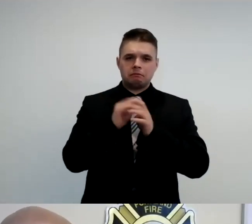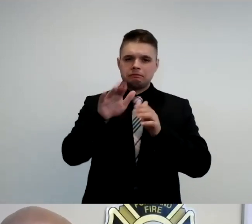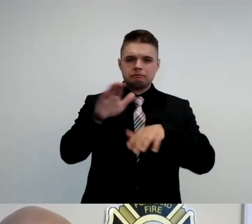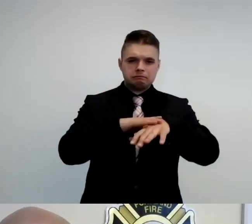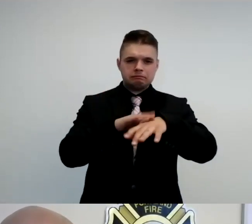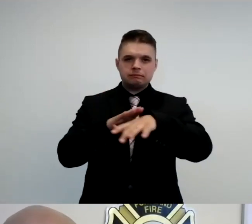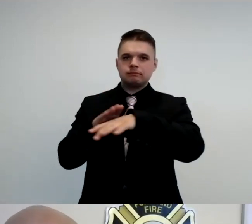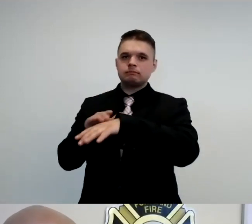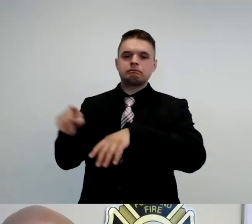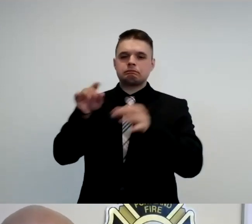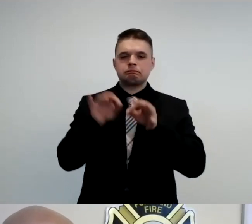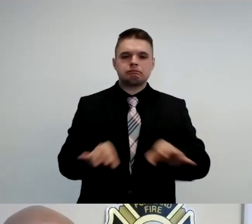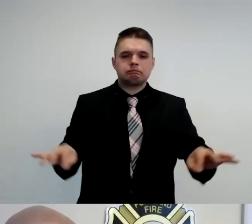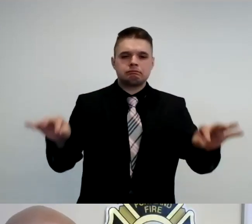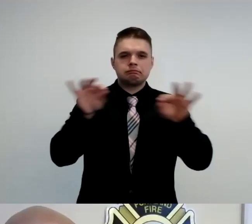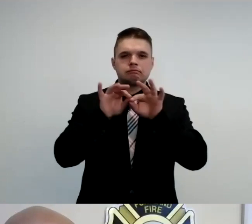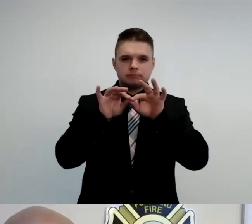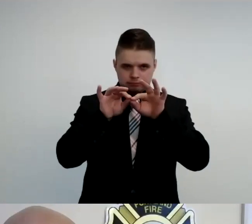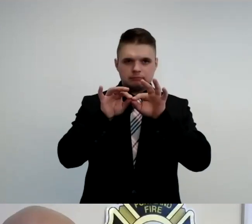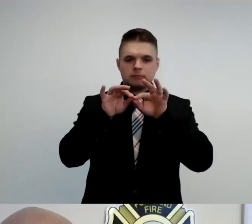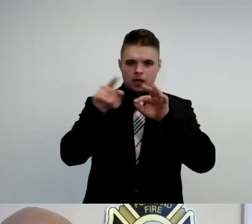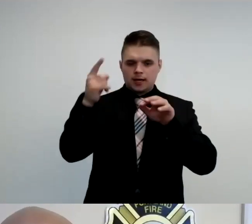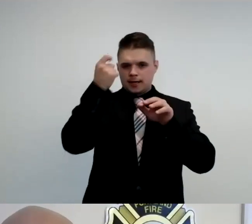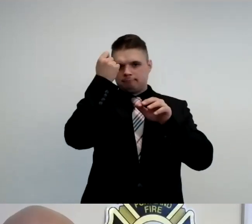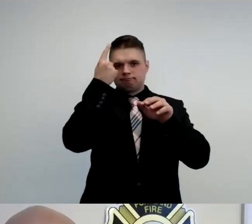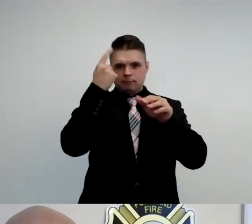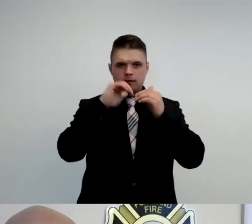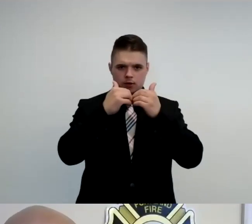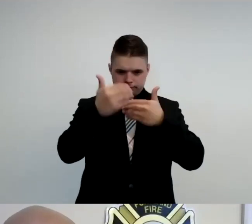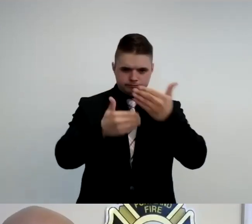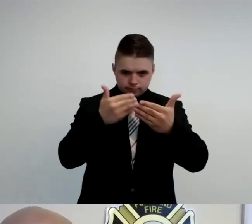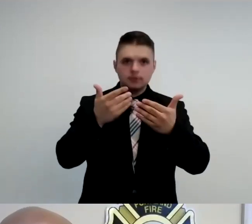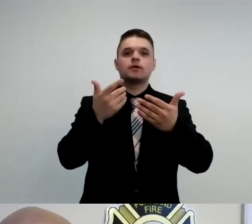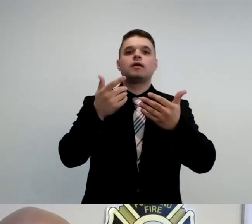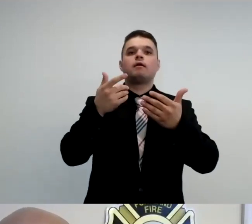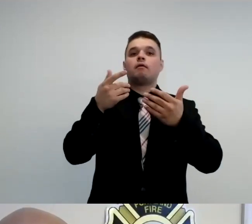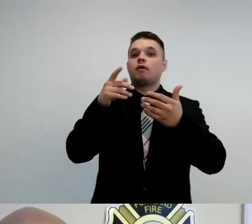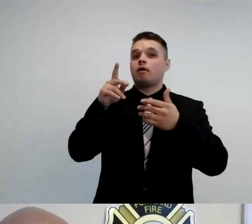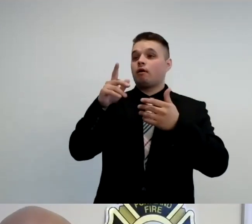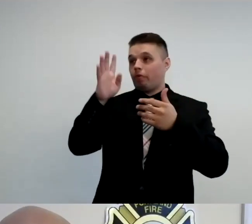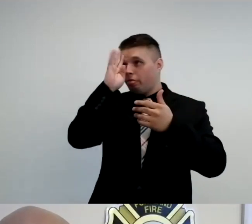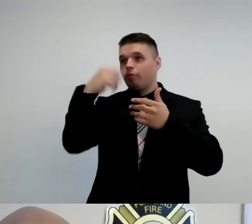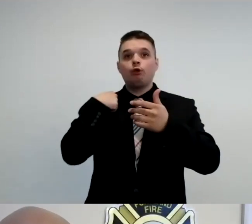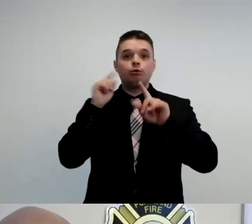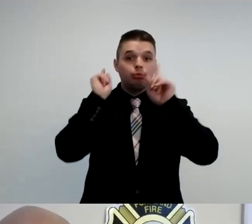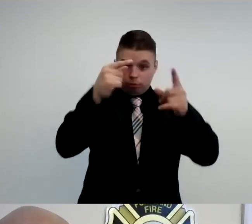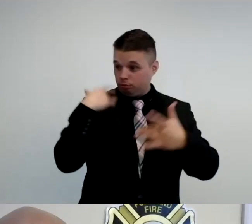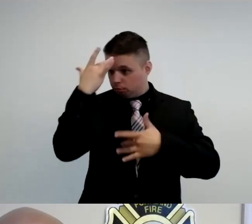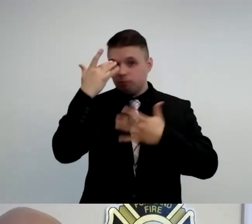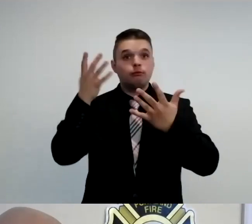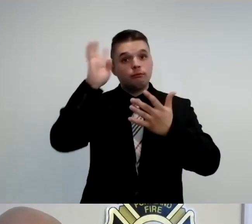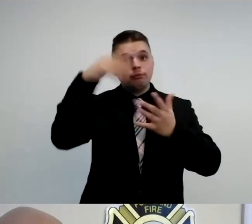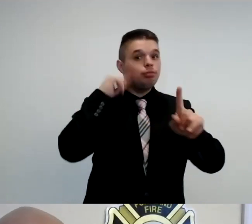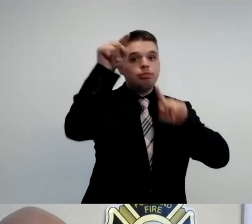important this concept of getting people to the right place at the right time. For those of us that work in emergency care in the medical